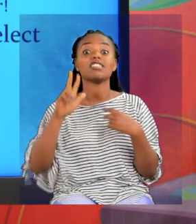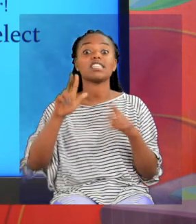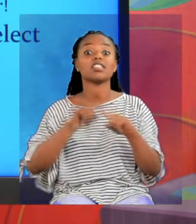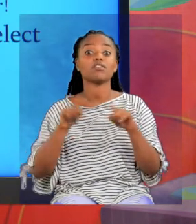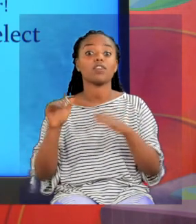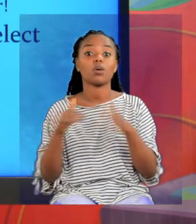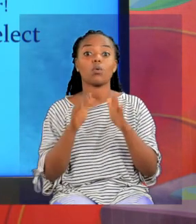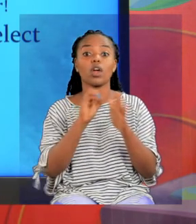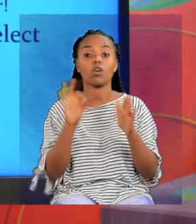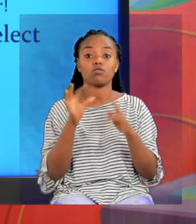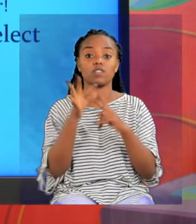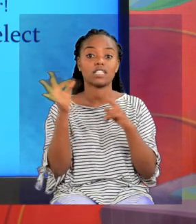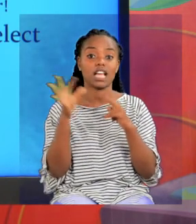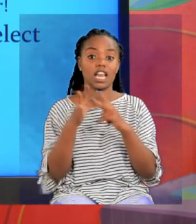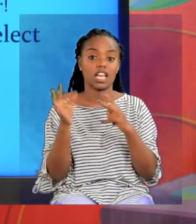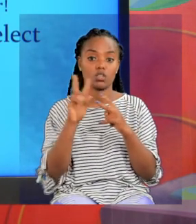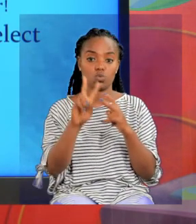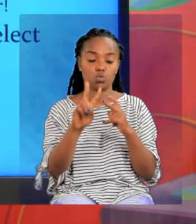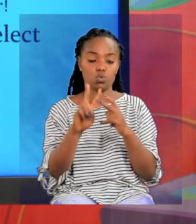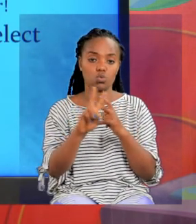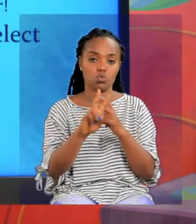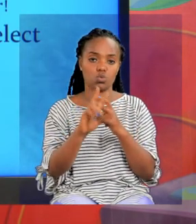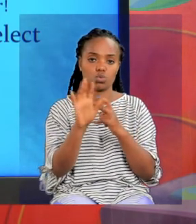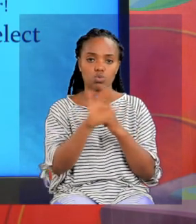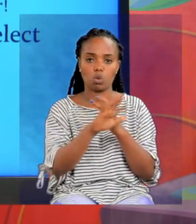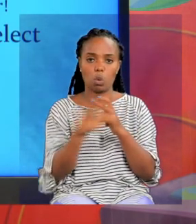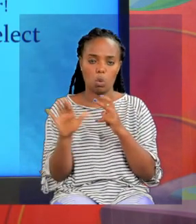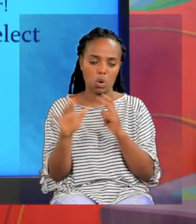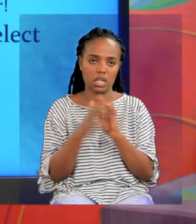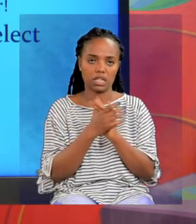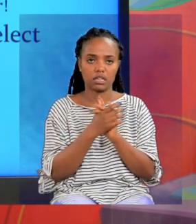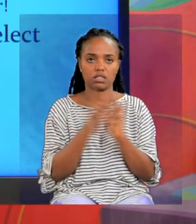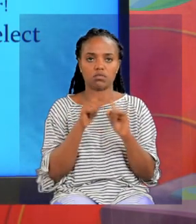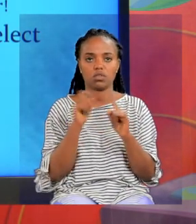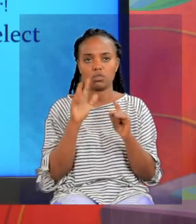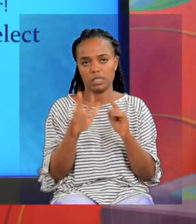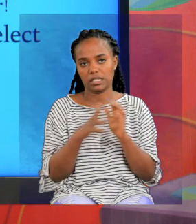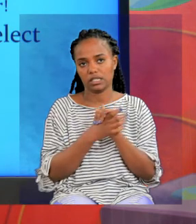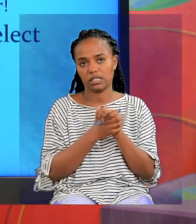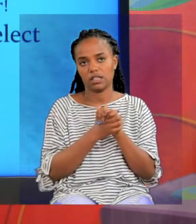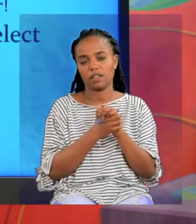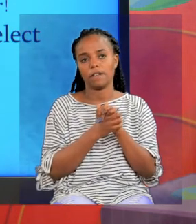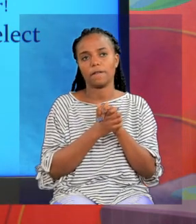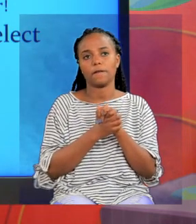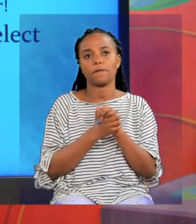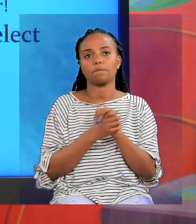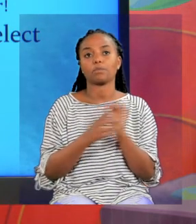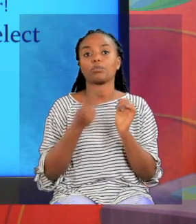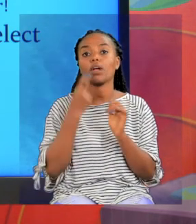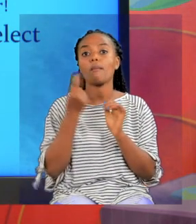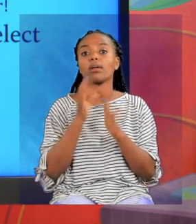of selecting two letters from these three letters. Okay, so